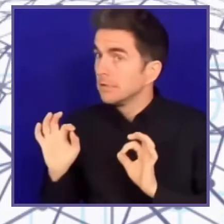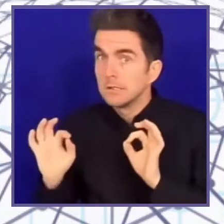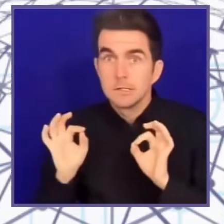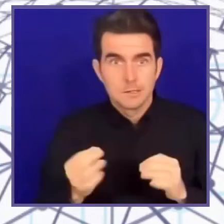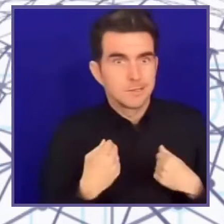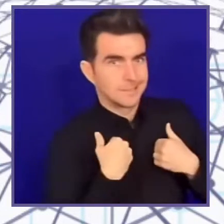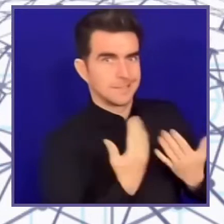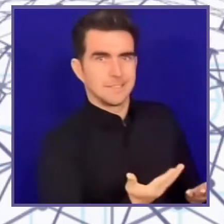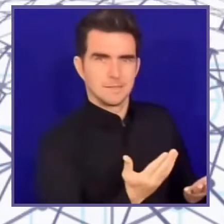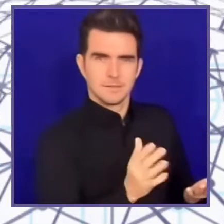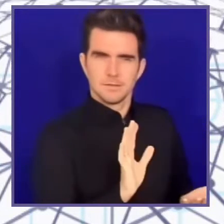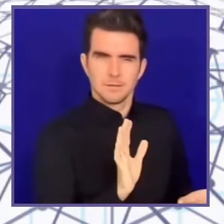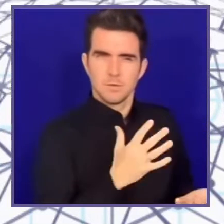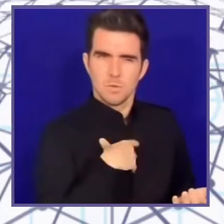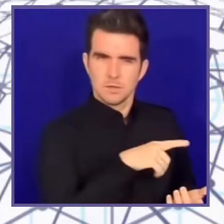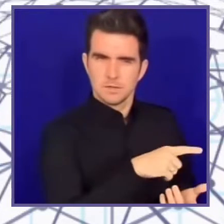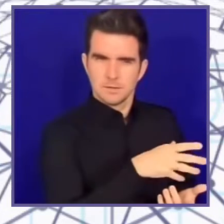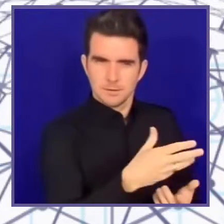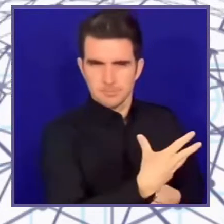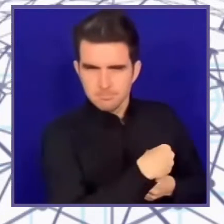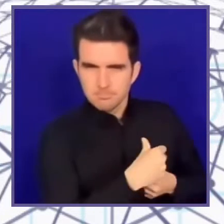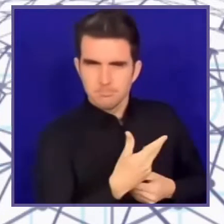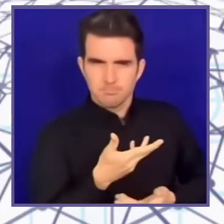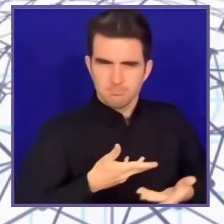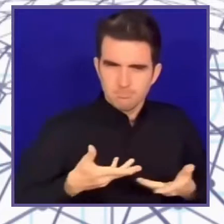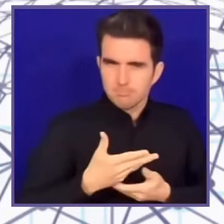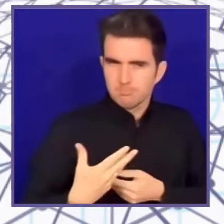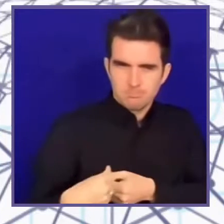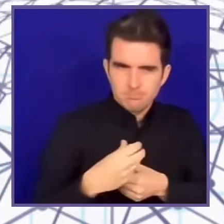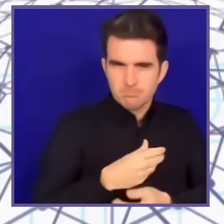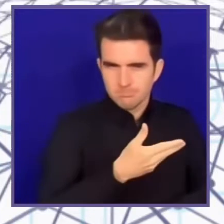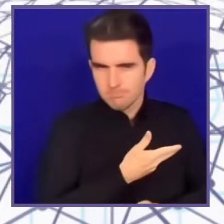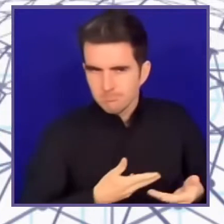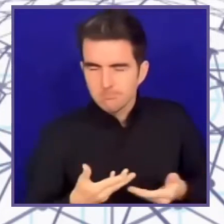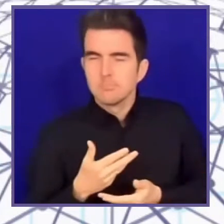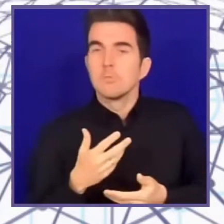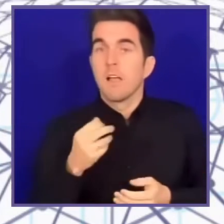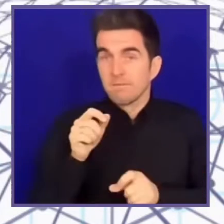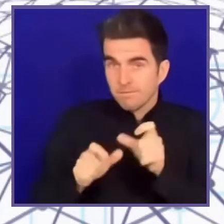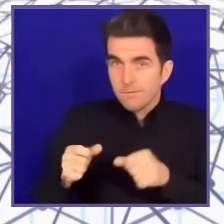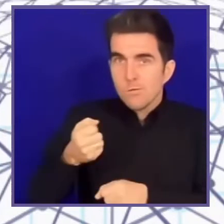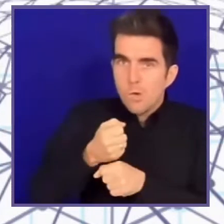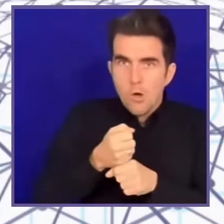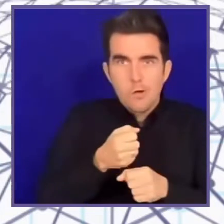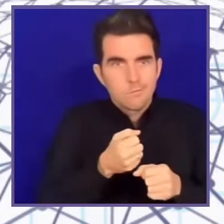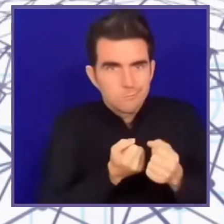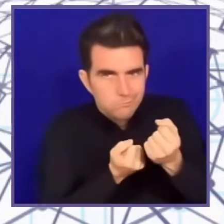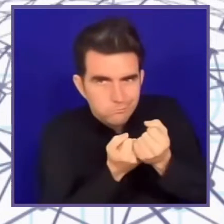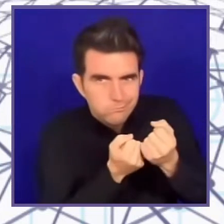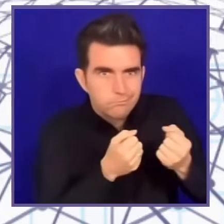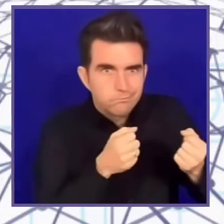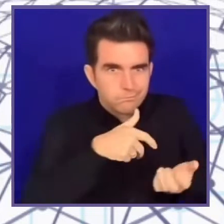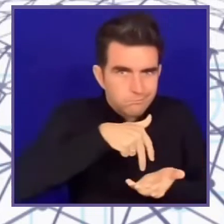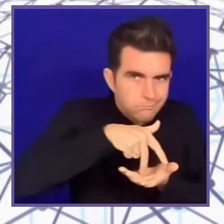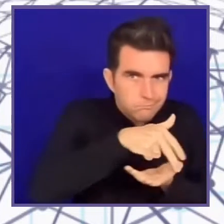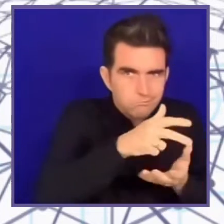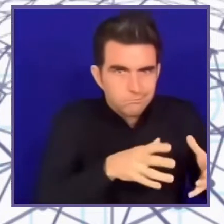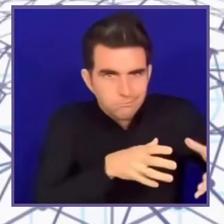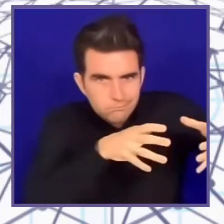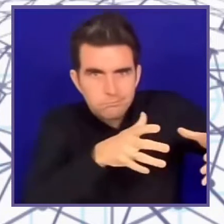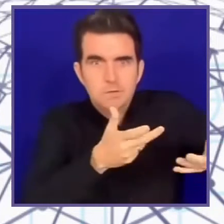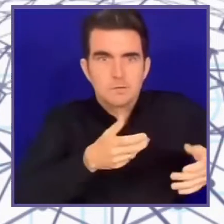this message to the end user that there are better things out there. With the